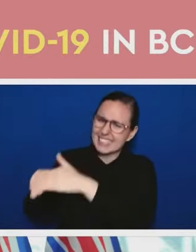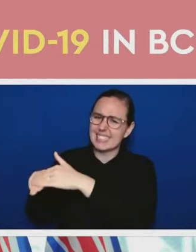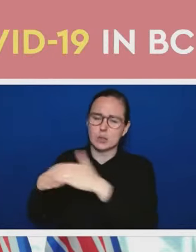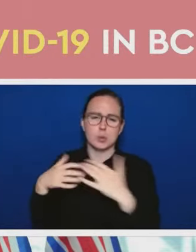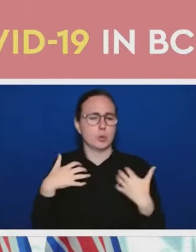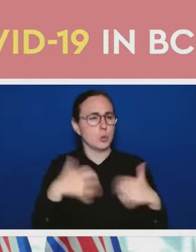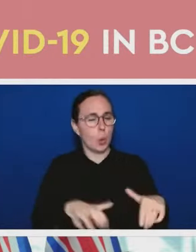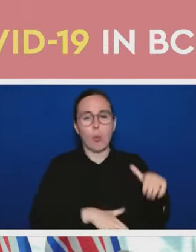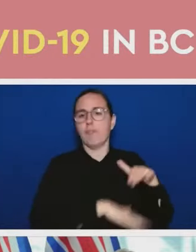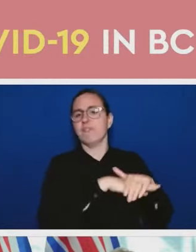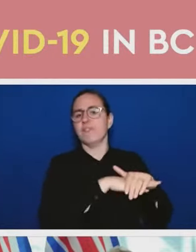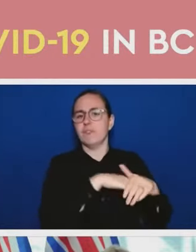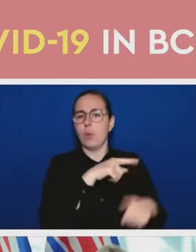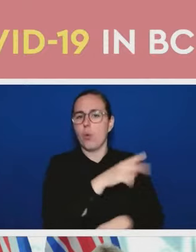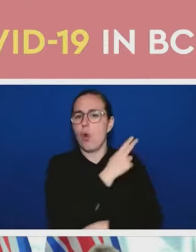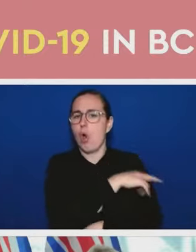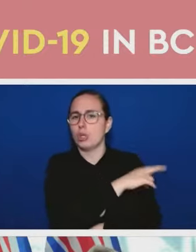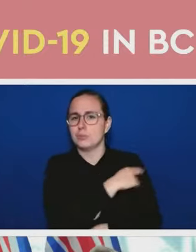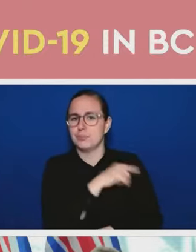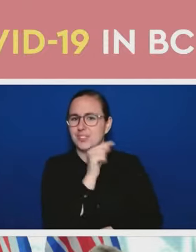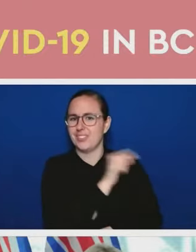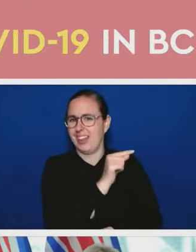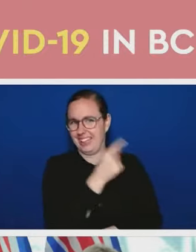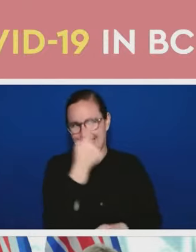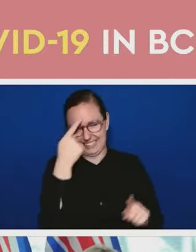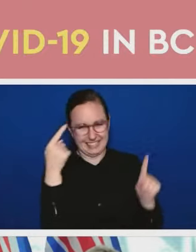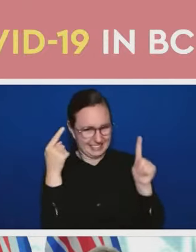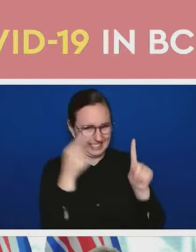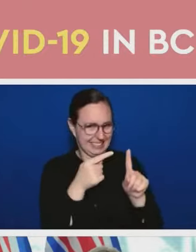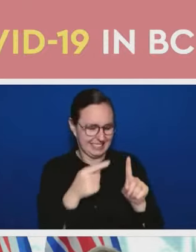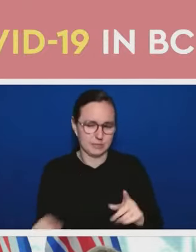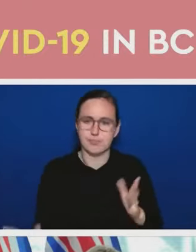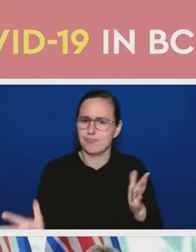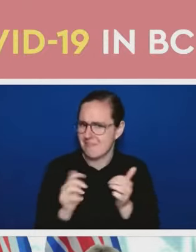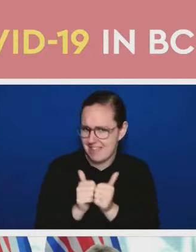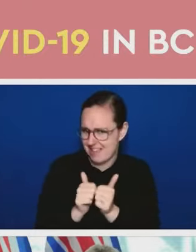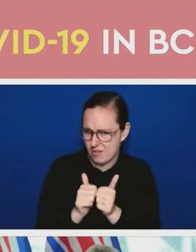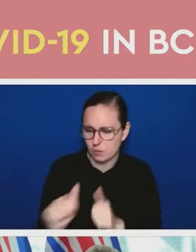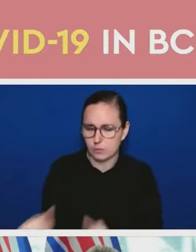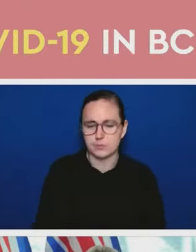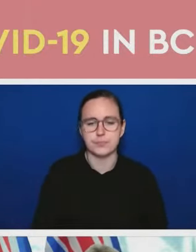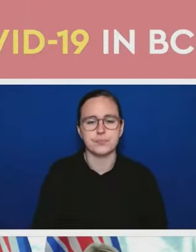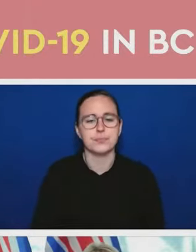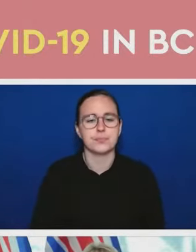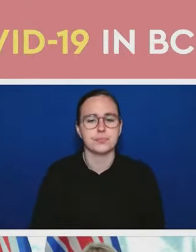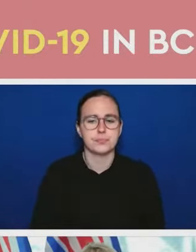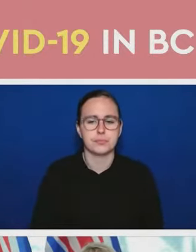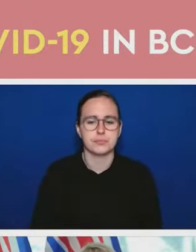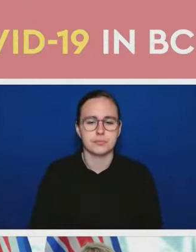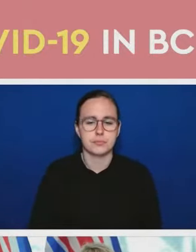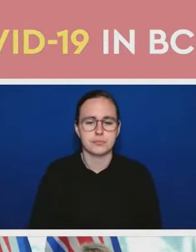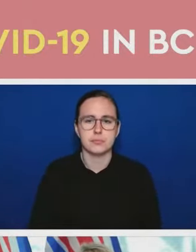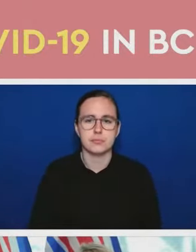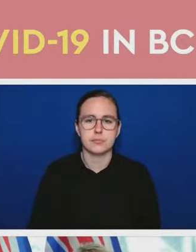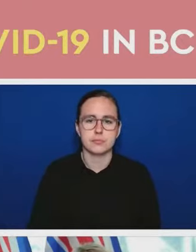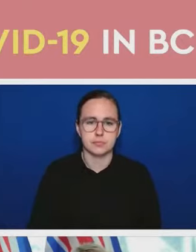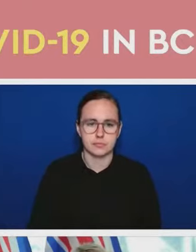going to talk really quickly about a seroprevalence study that was published last week And this